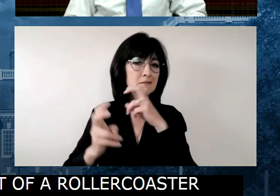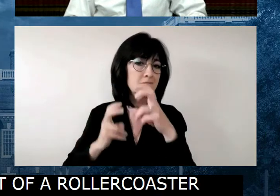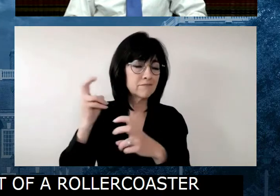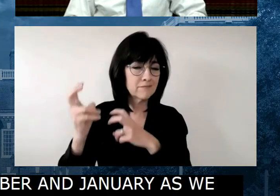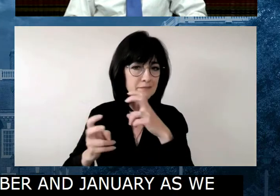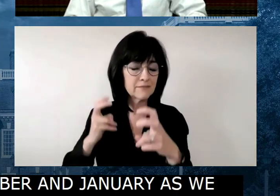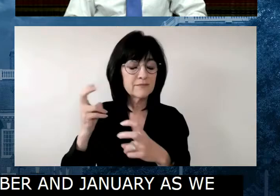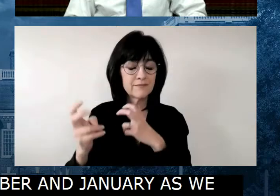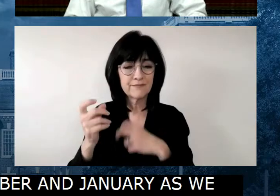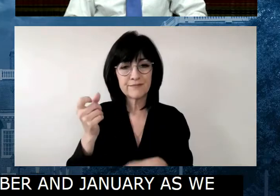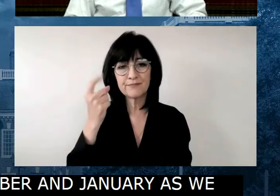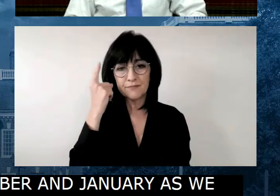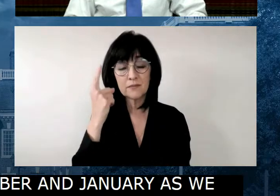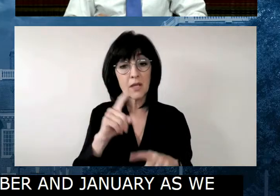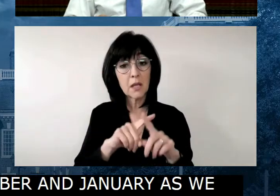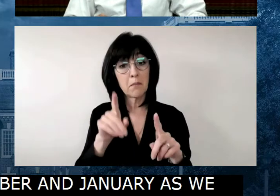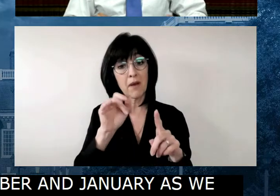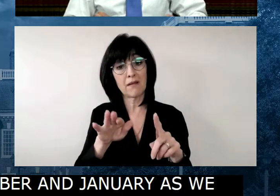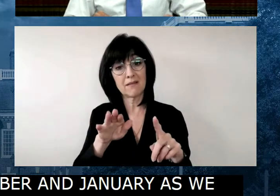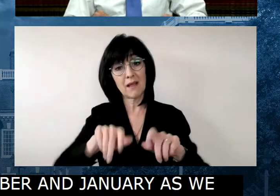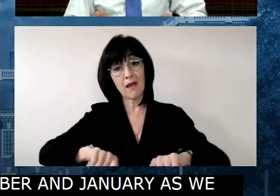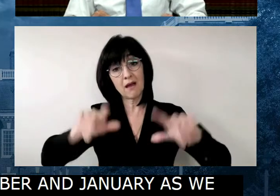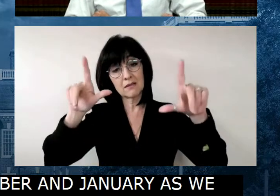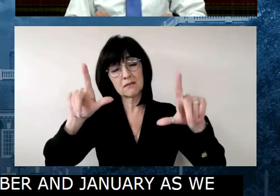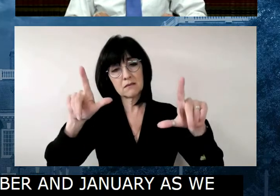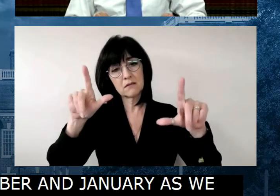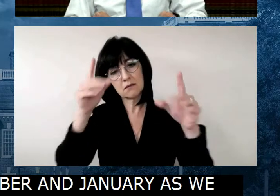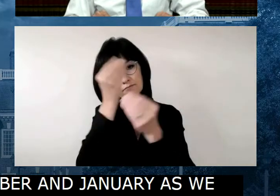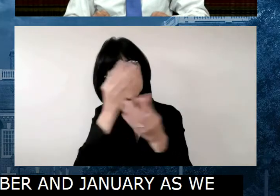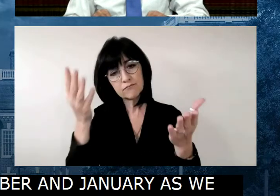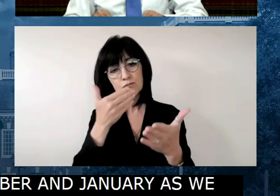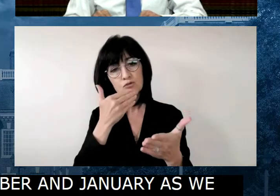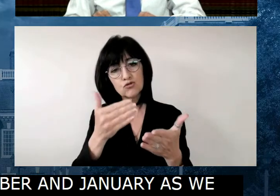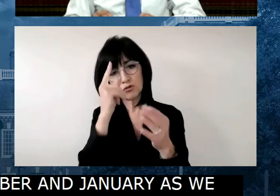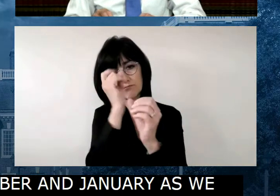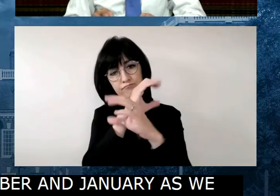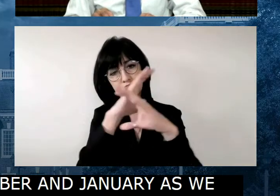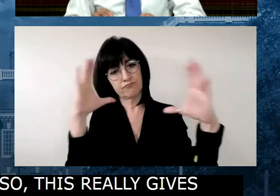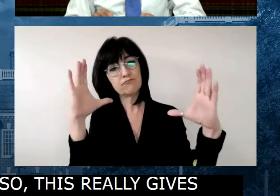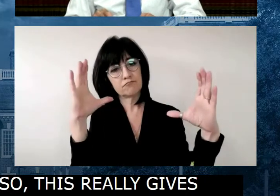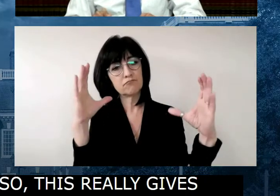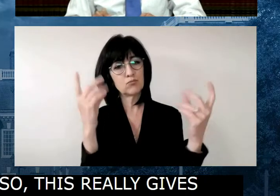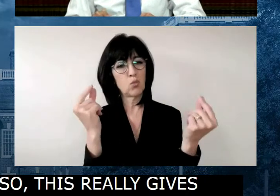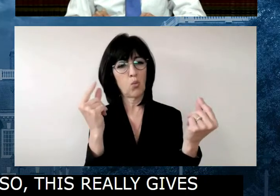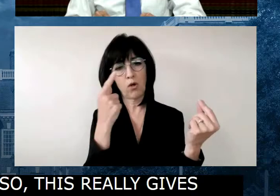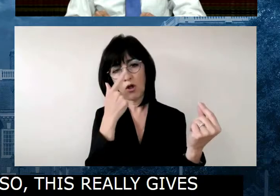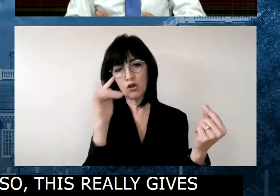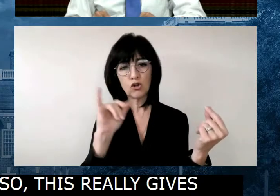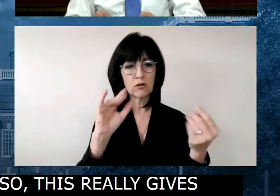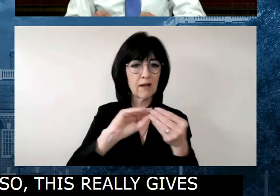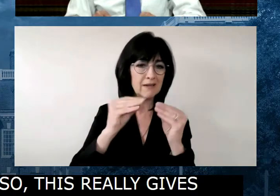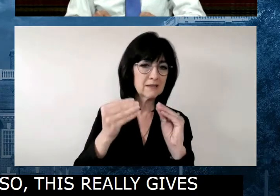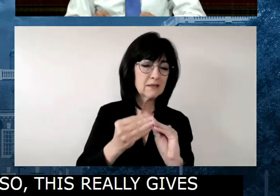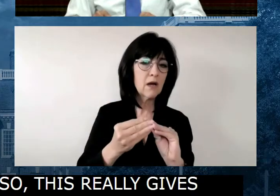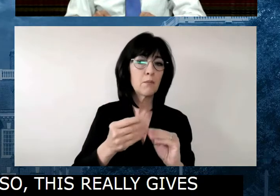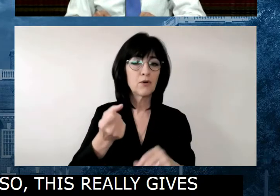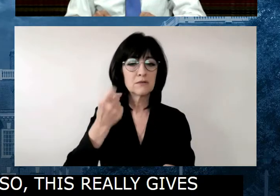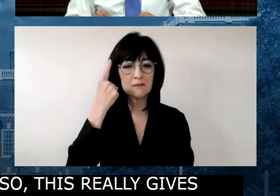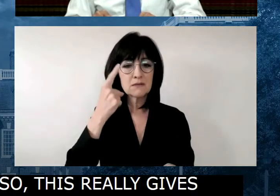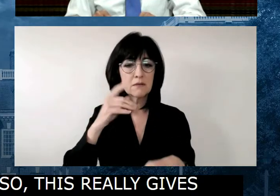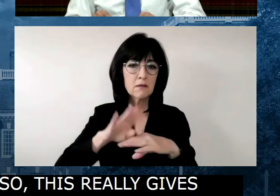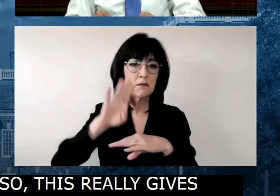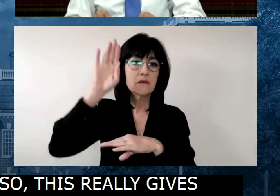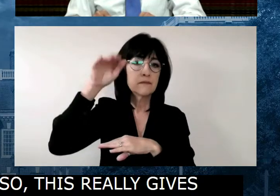you a good picture of the spread of COVID-19 here in the state of Delaware, the peaks and valleys, the effects of